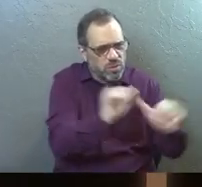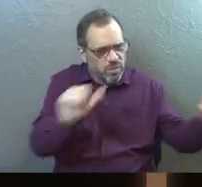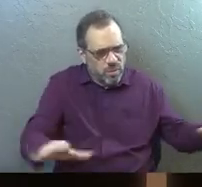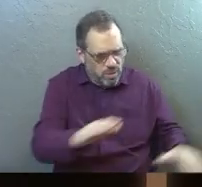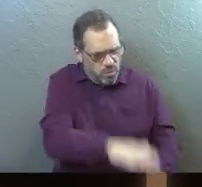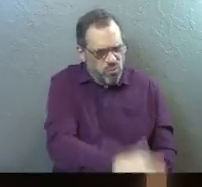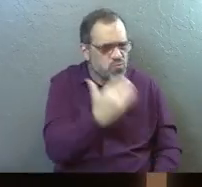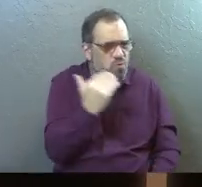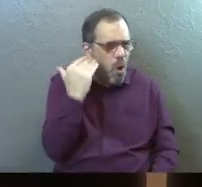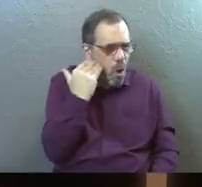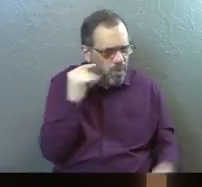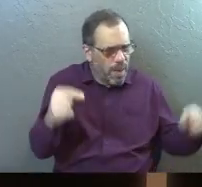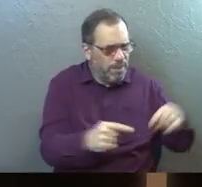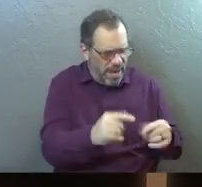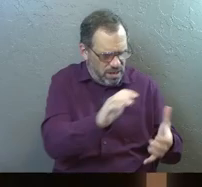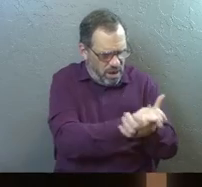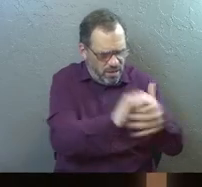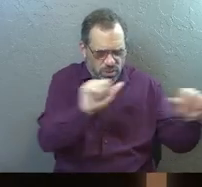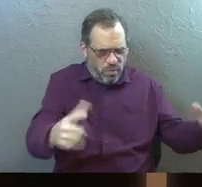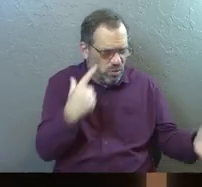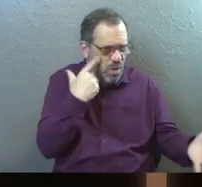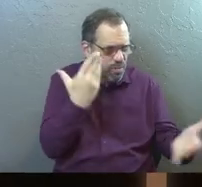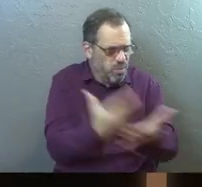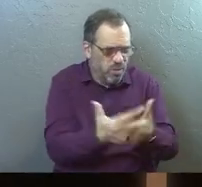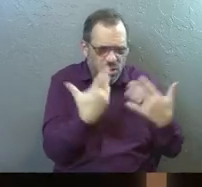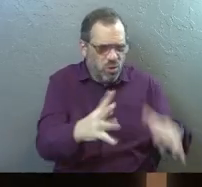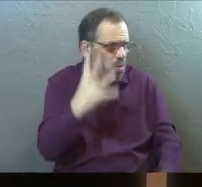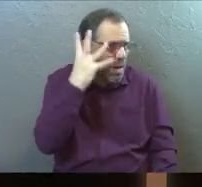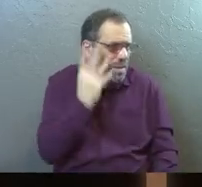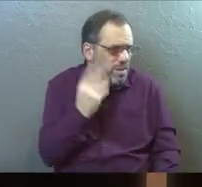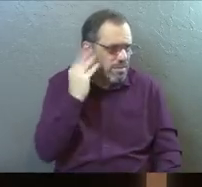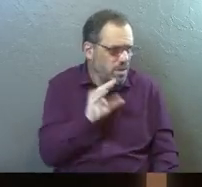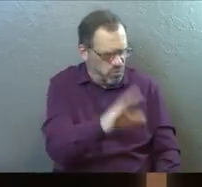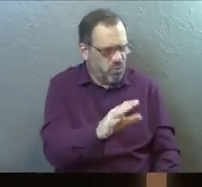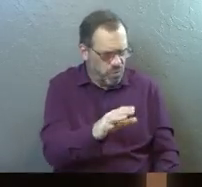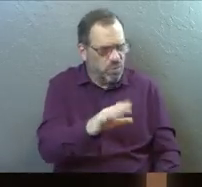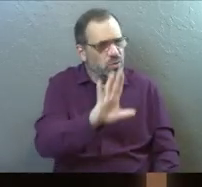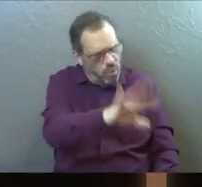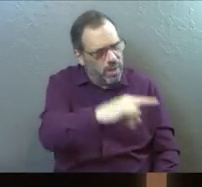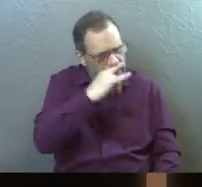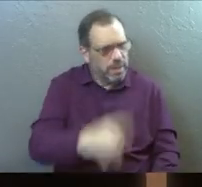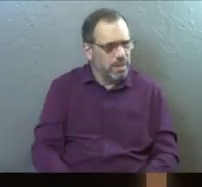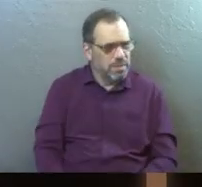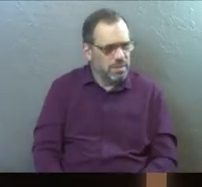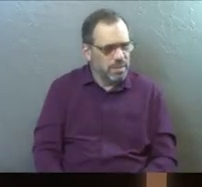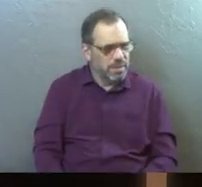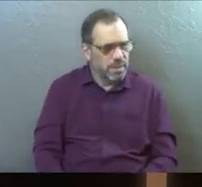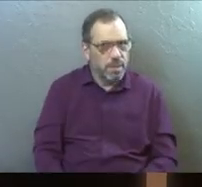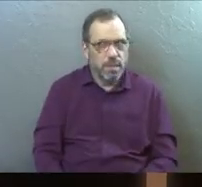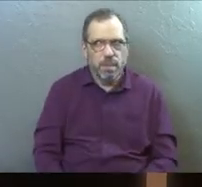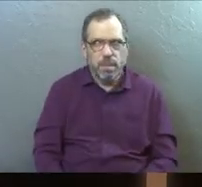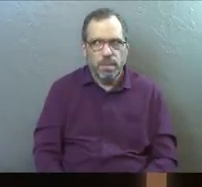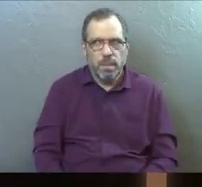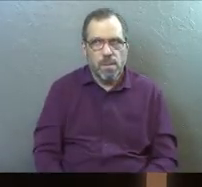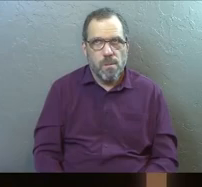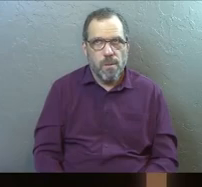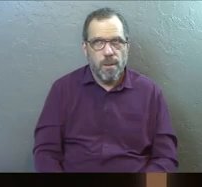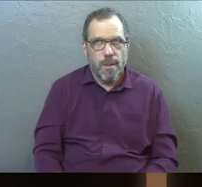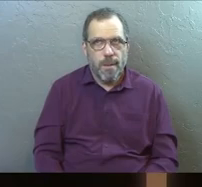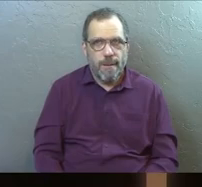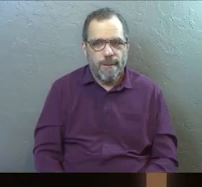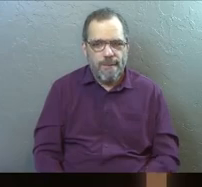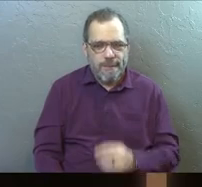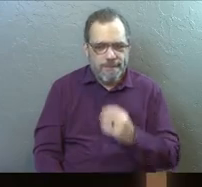up in a home where the pain of that was evident. And you don't want to do that to your own kids. And so your